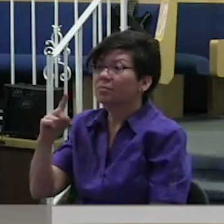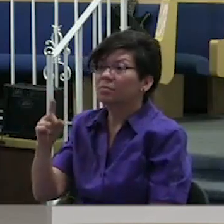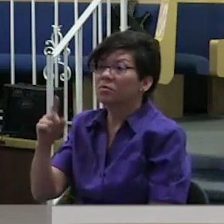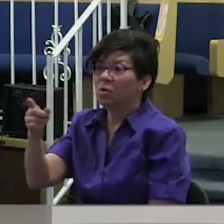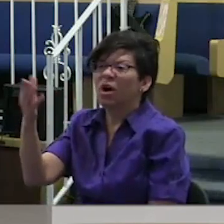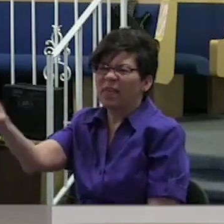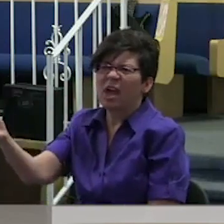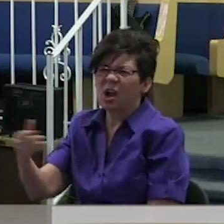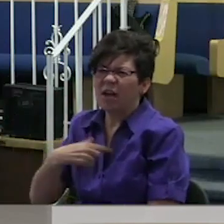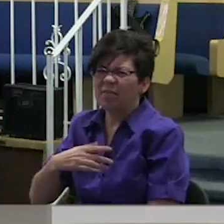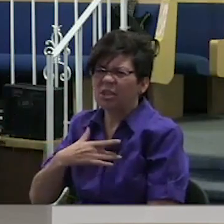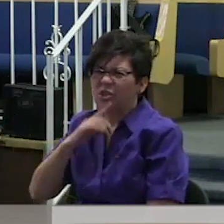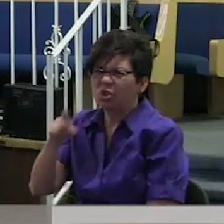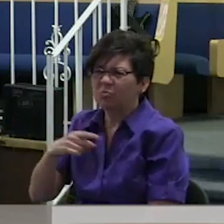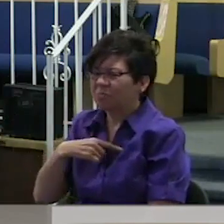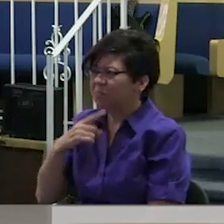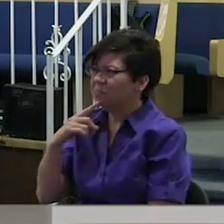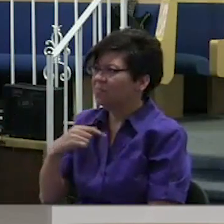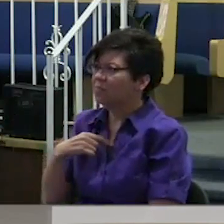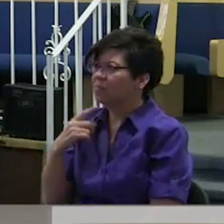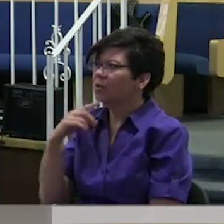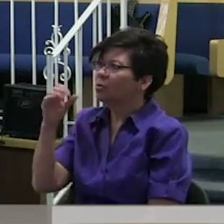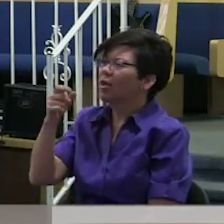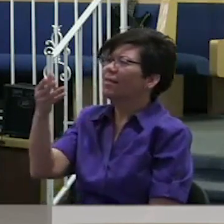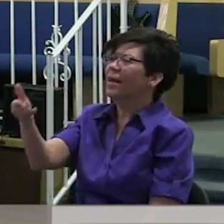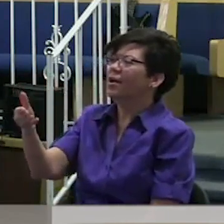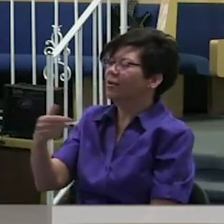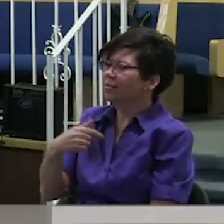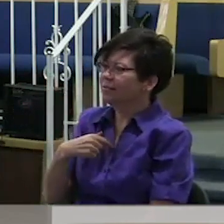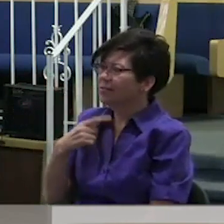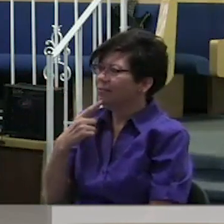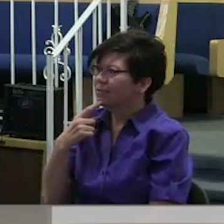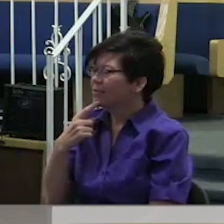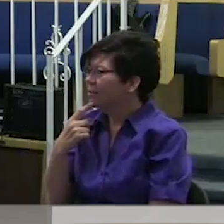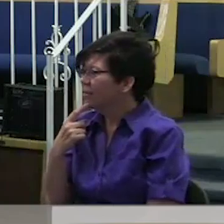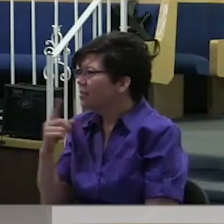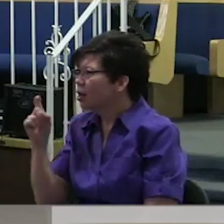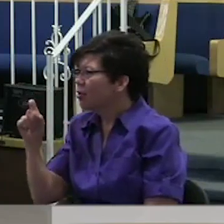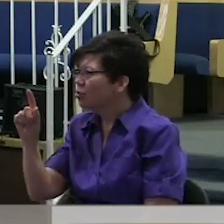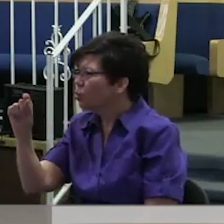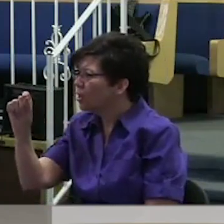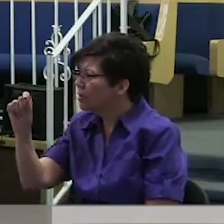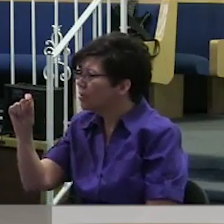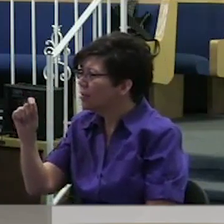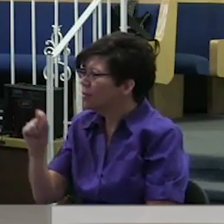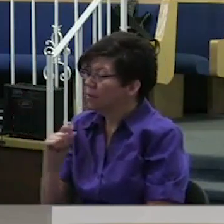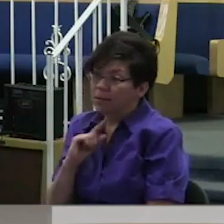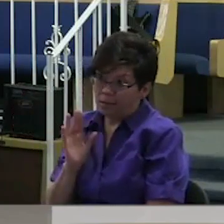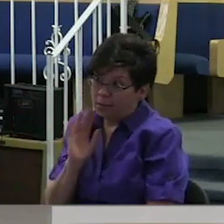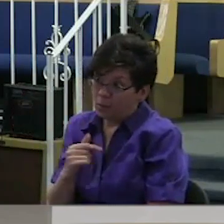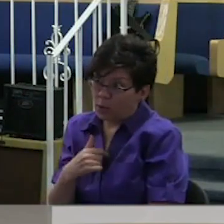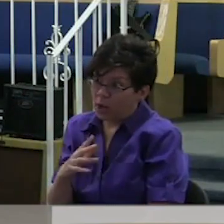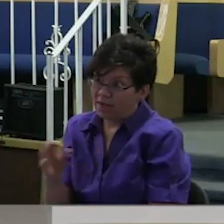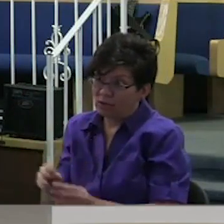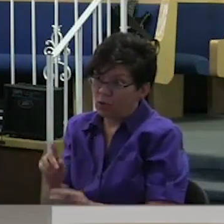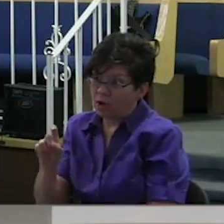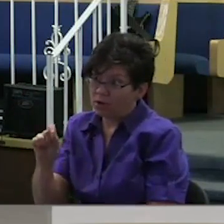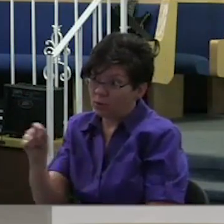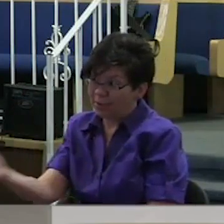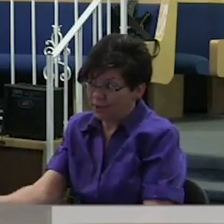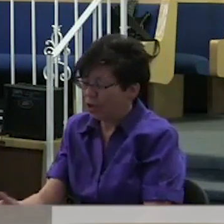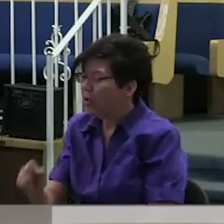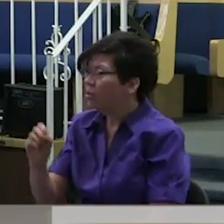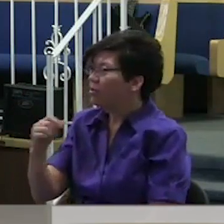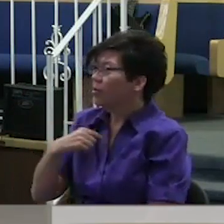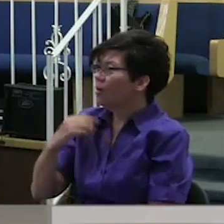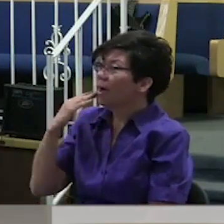be there. I'm just going to take it that you were there because there was 120. And I know we don't have 120 in here. So